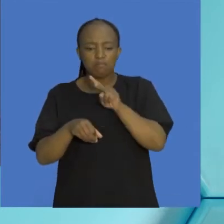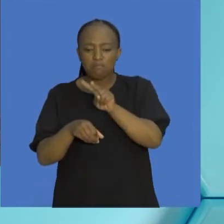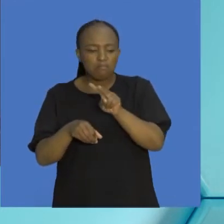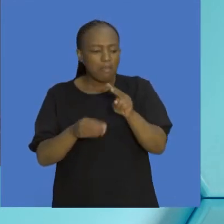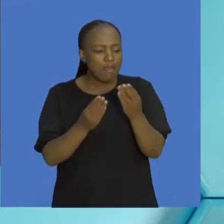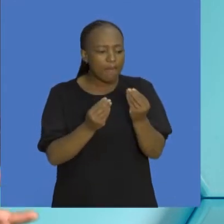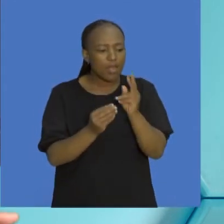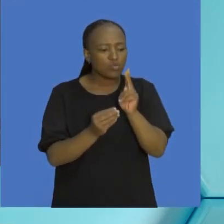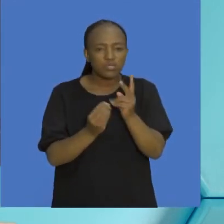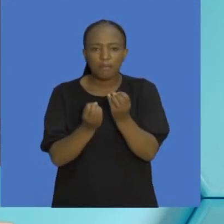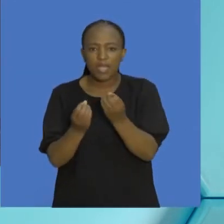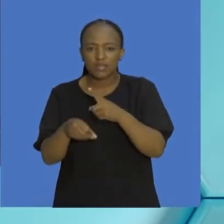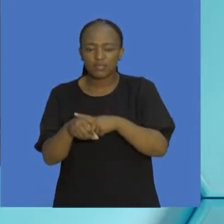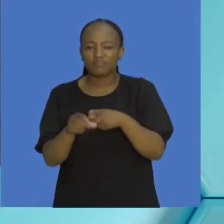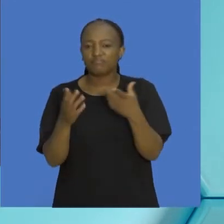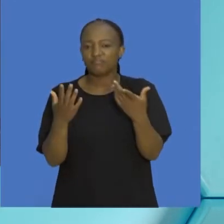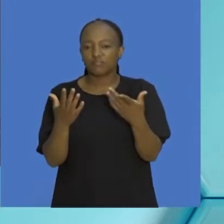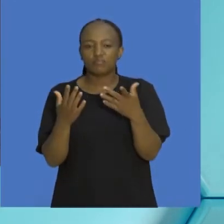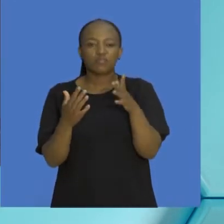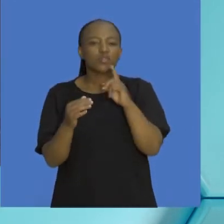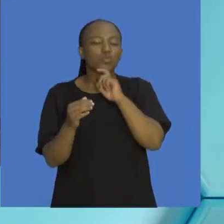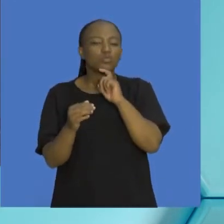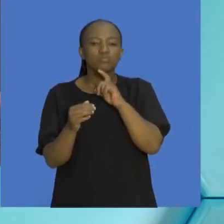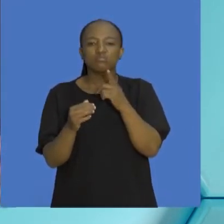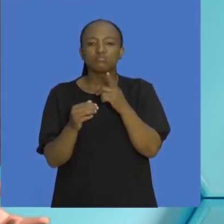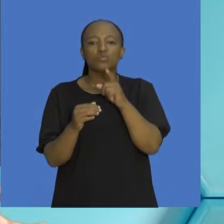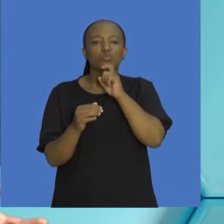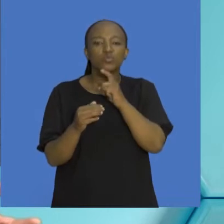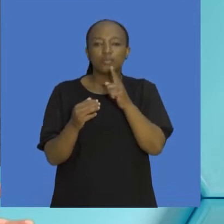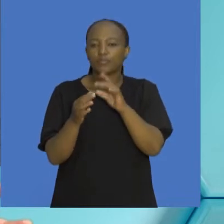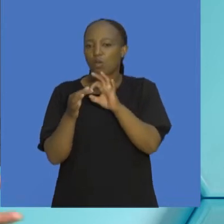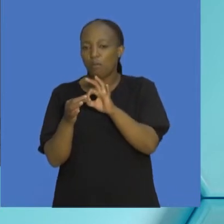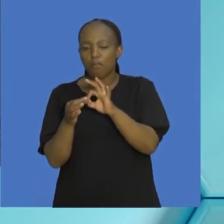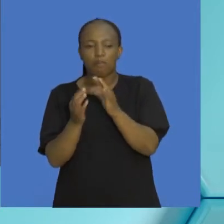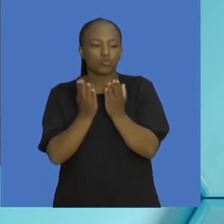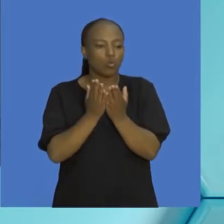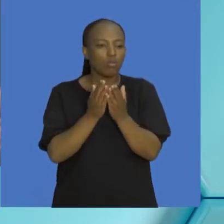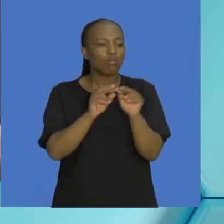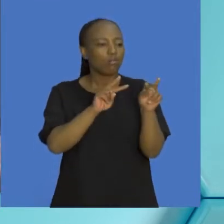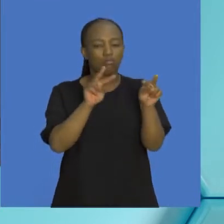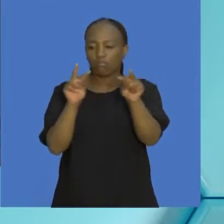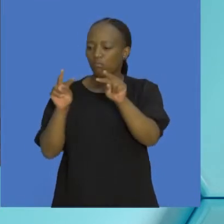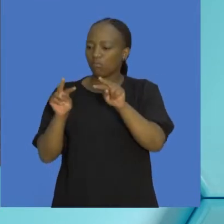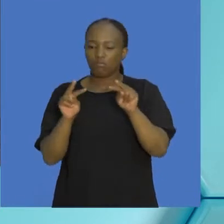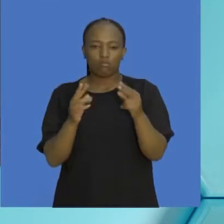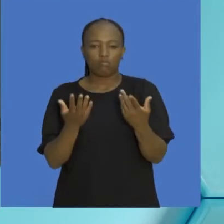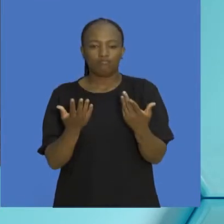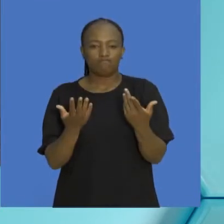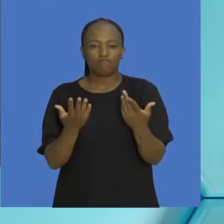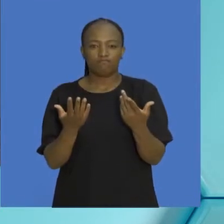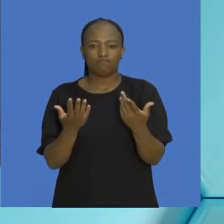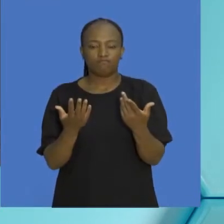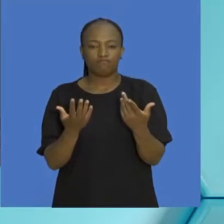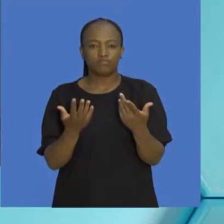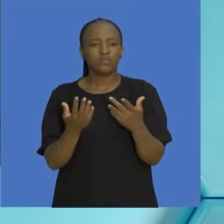is the mode cell phone? The one you use at school, at your home. Think about it. Look at around.